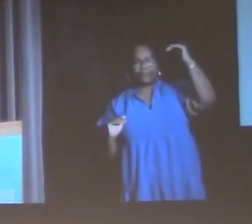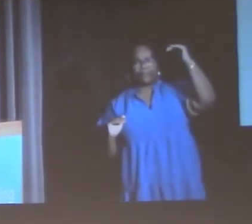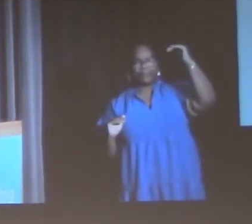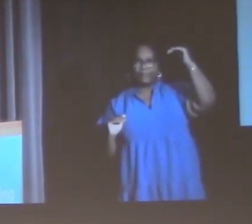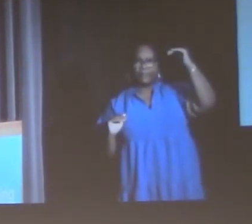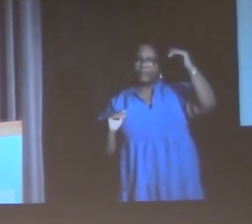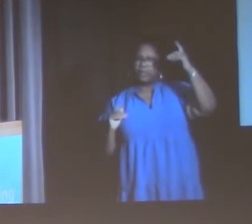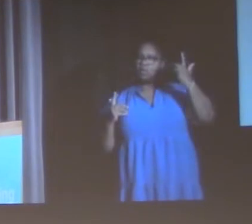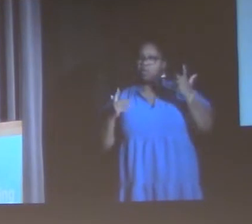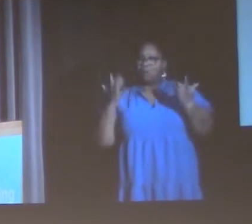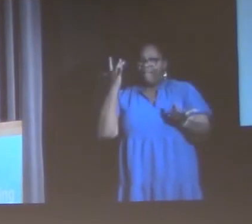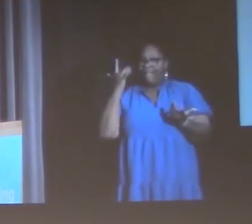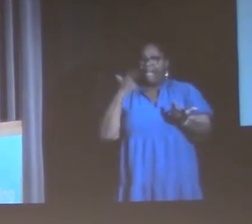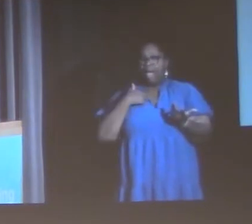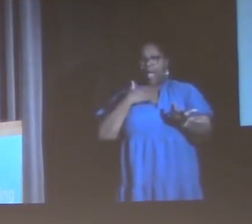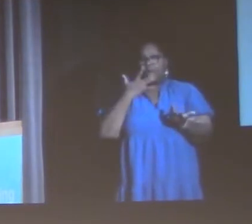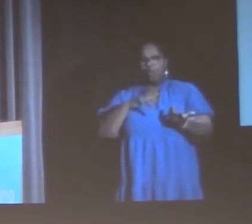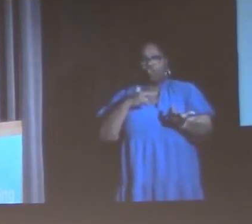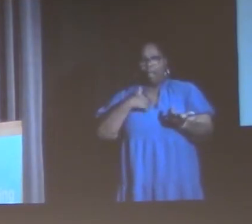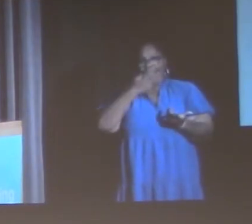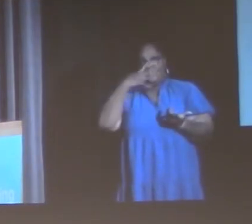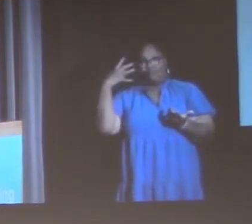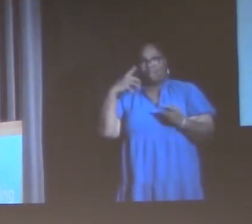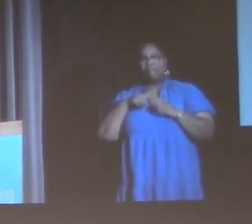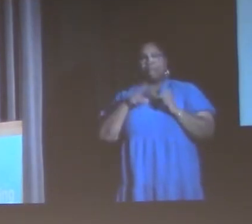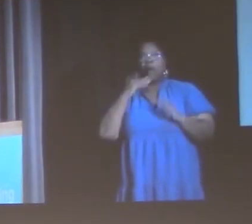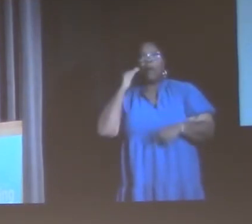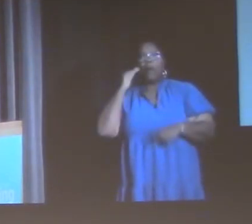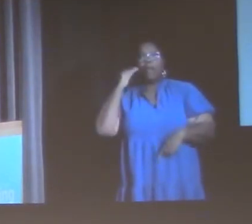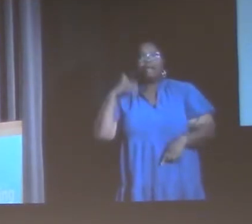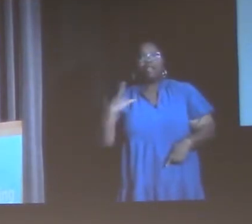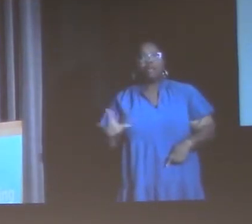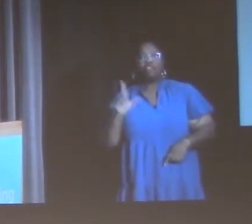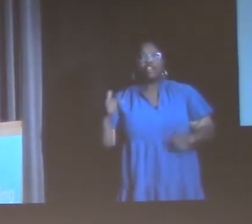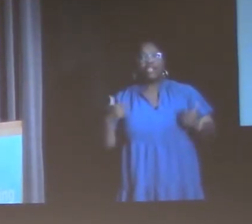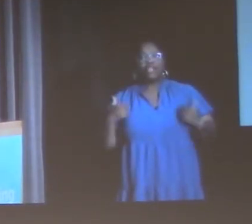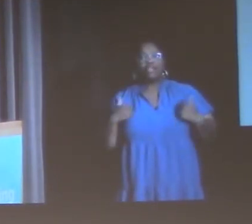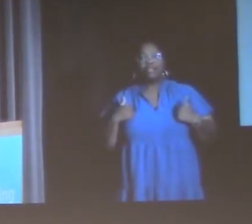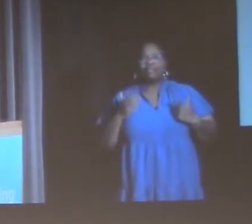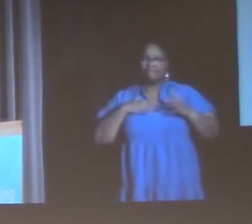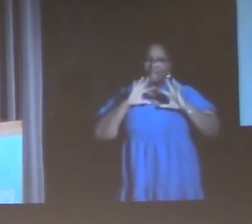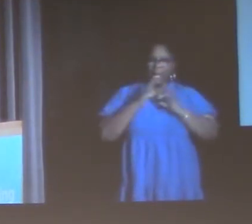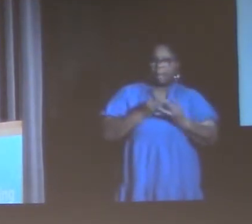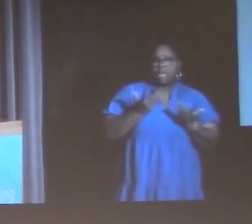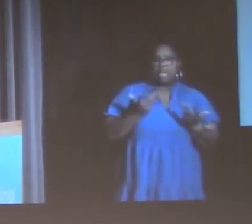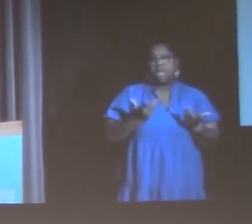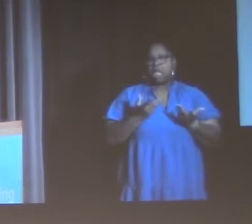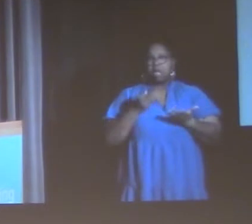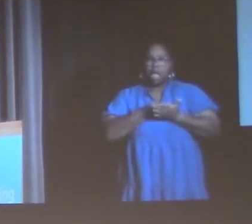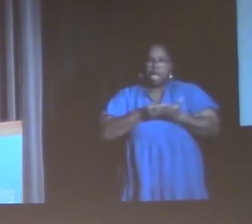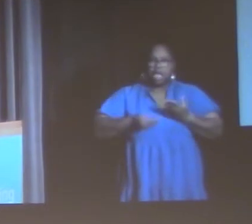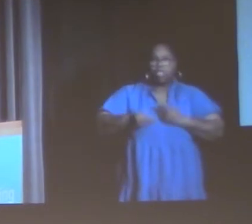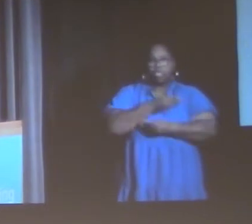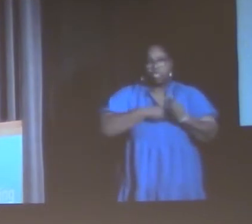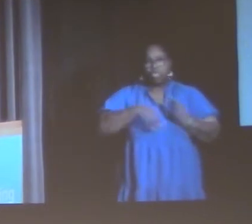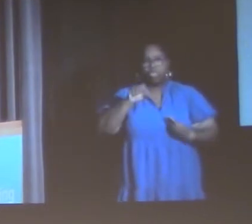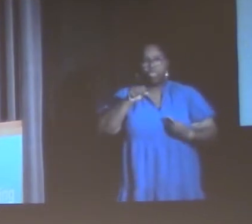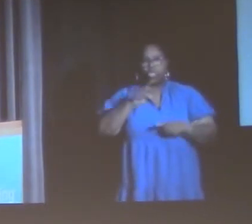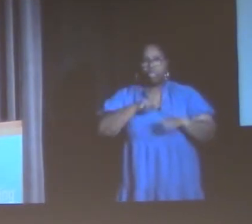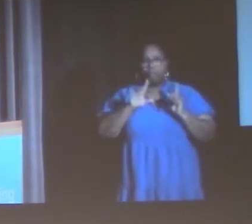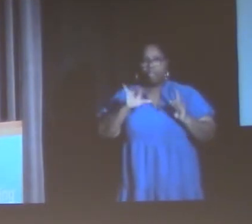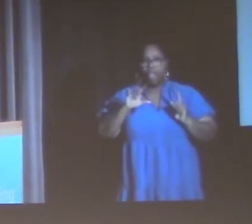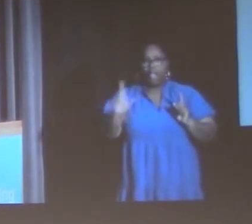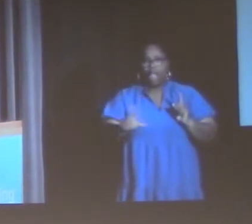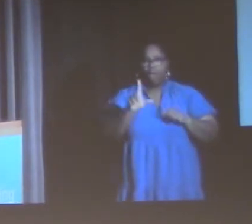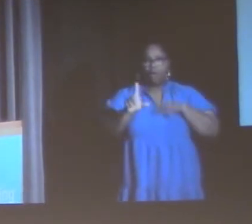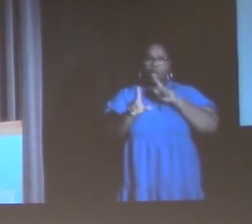an immigrant with a library at home. You know, even though my family didn't have a lot of money, that library changed everything.